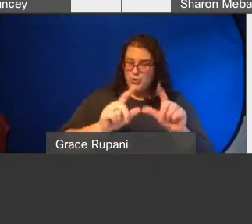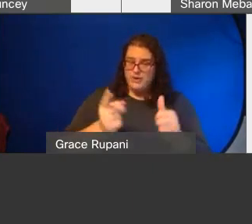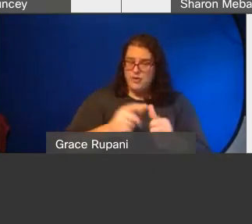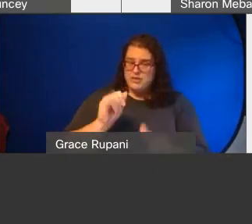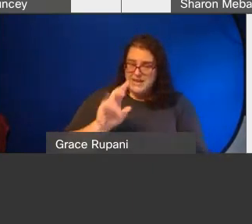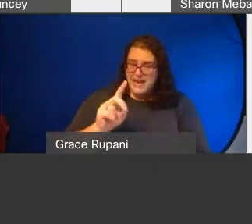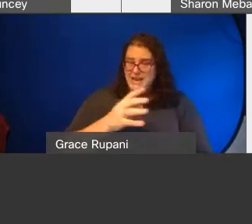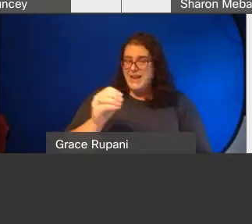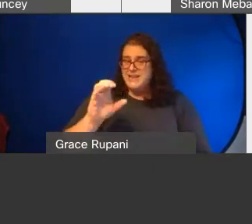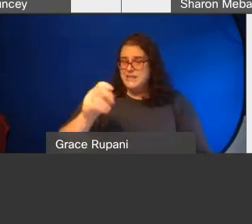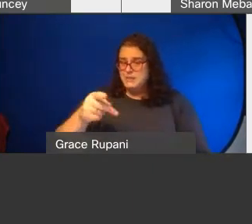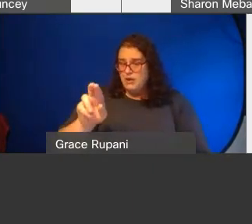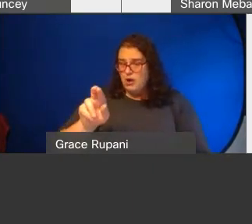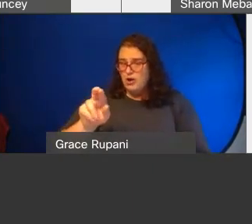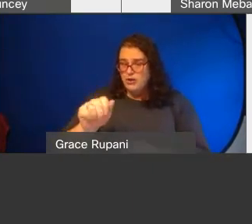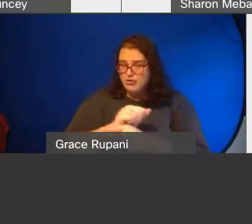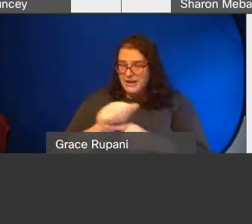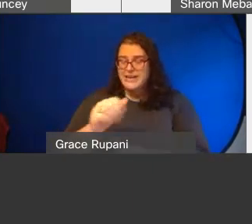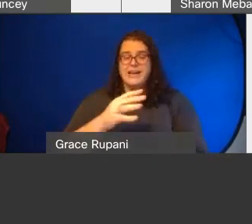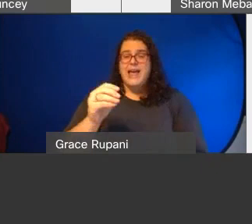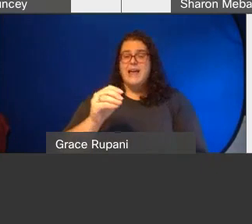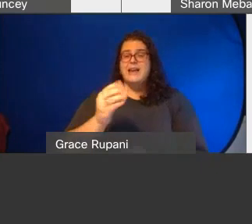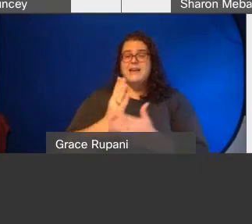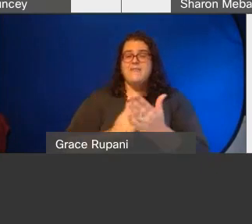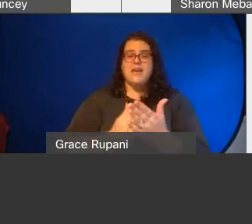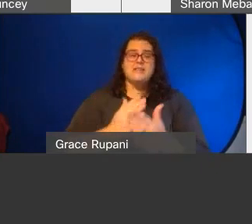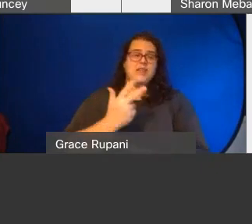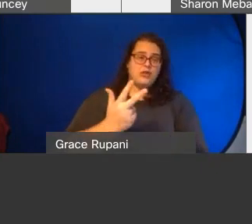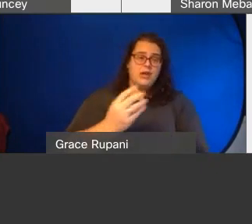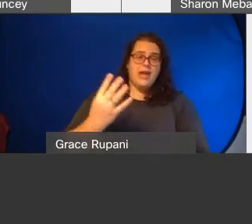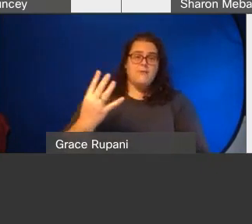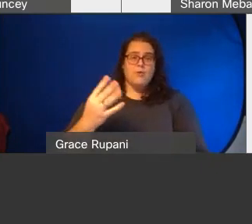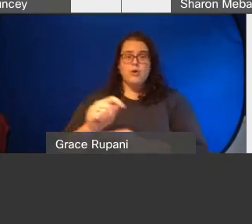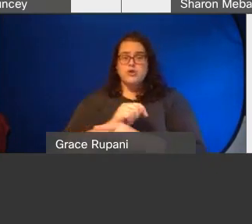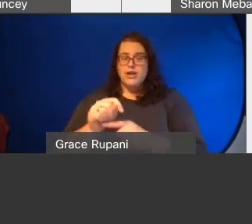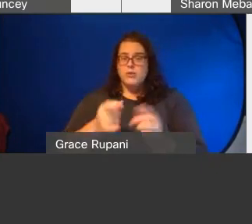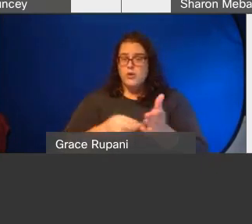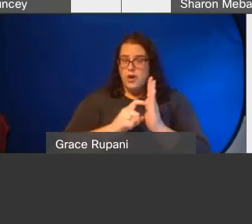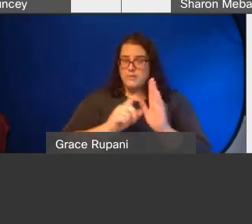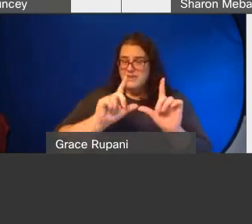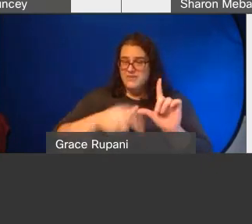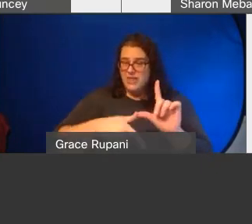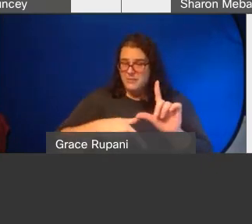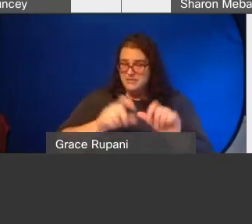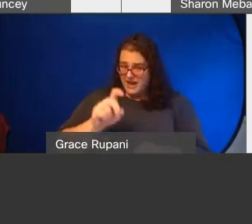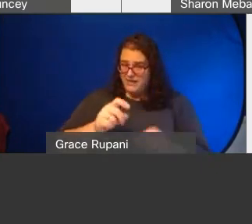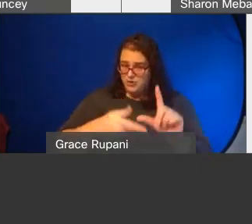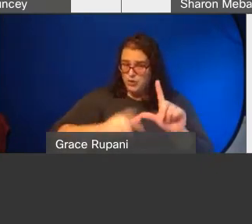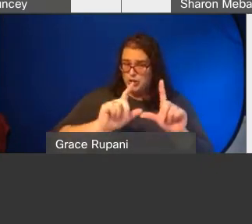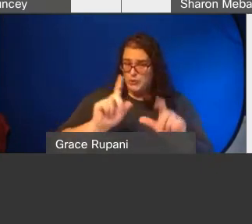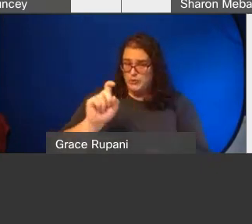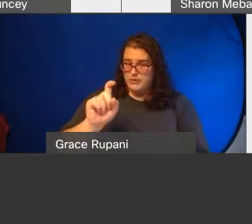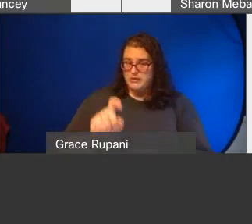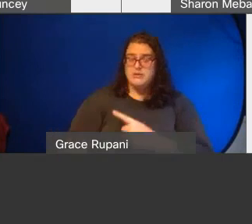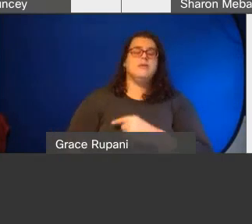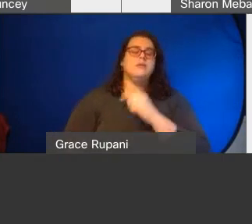their phase 3 and phase 4 training requirements that have lapsed? So to the extent that a person has the